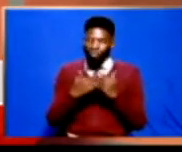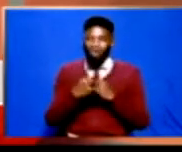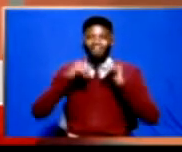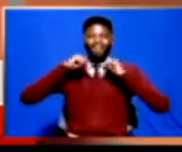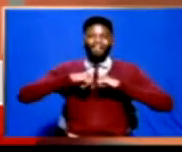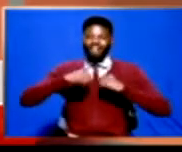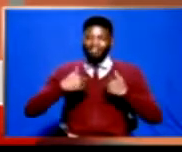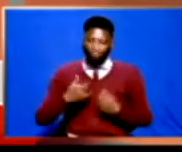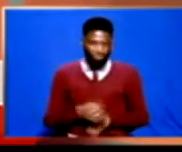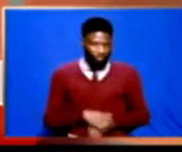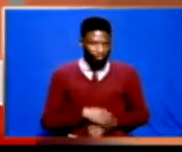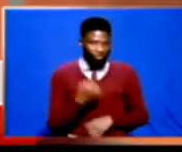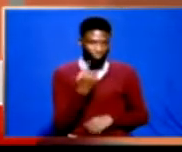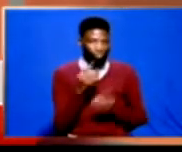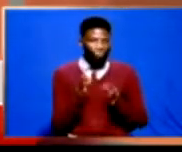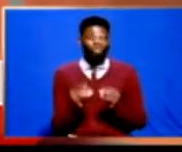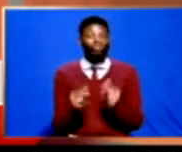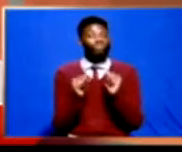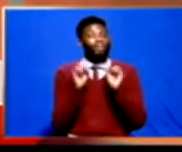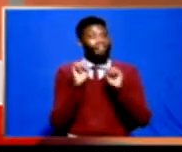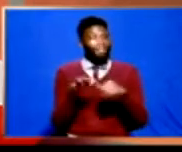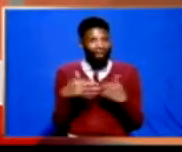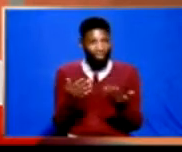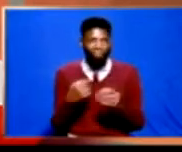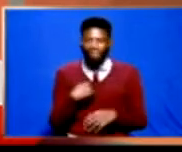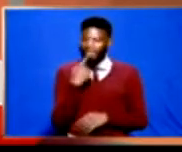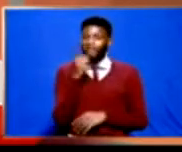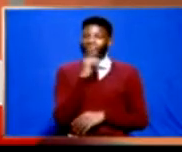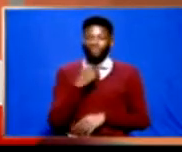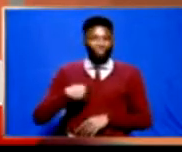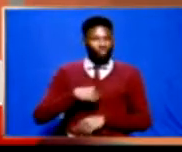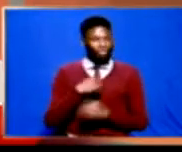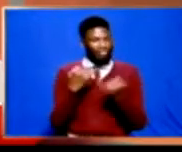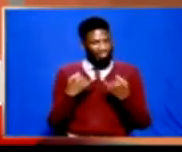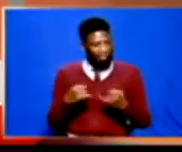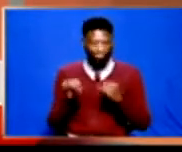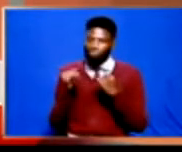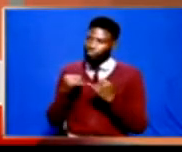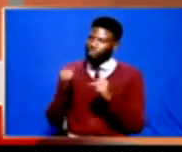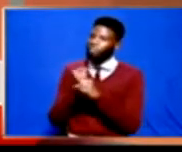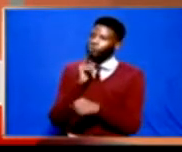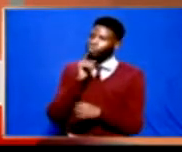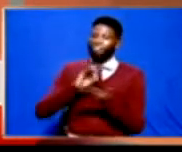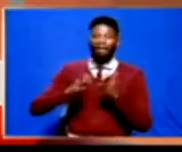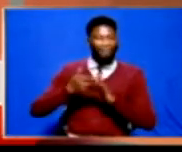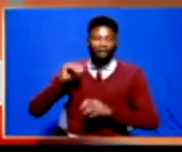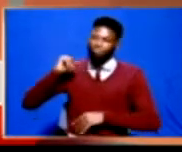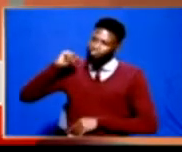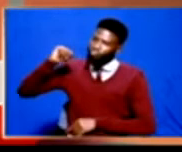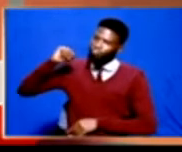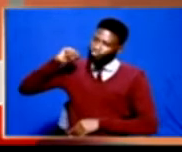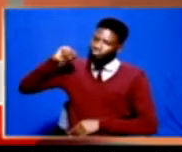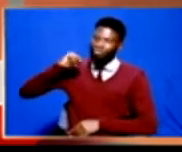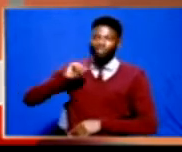only way to remedy this, like I've said, is that we've tried to make sure that it does not become political that one singular person